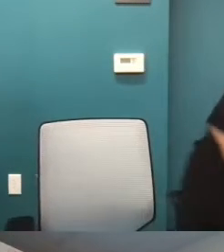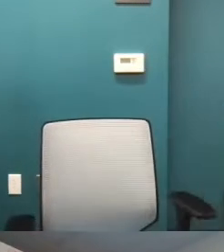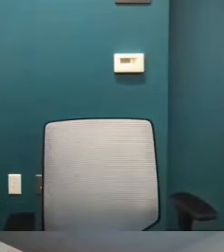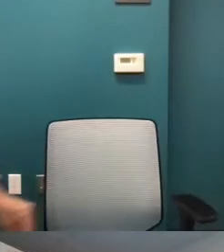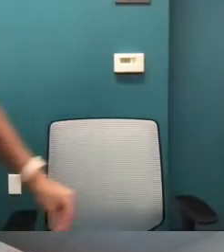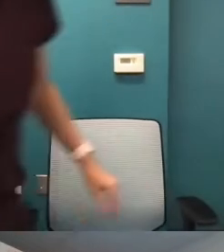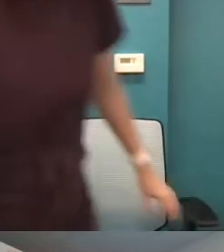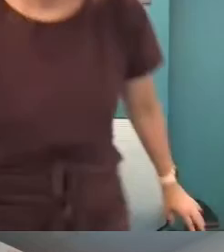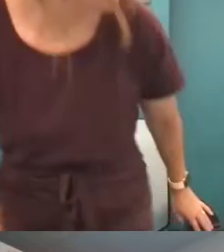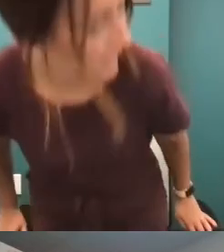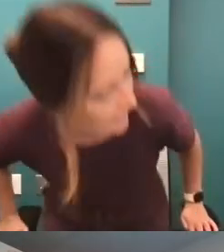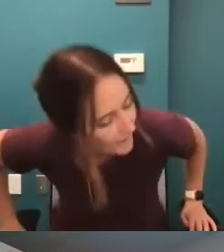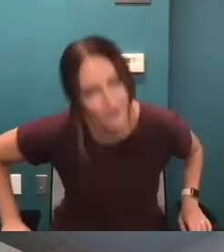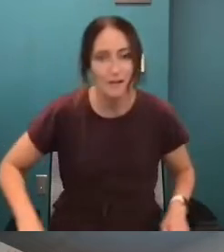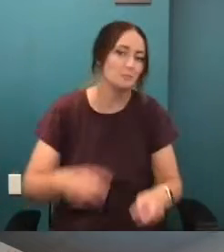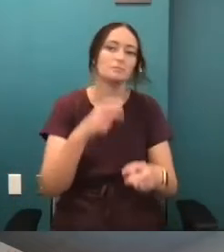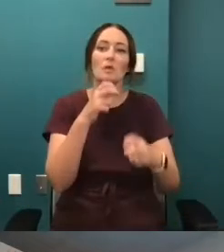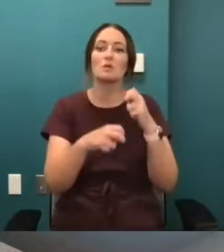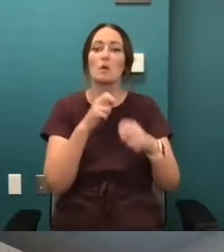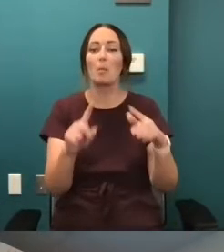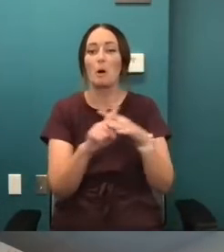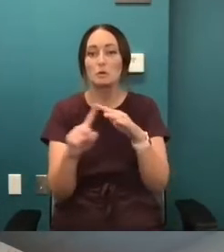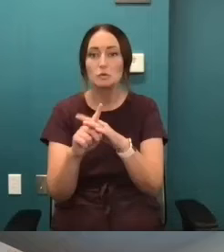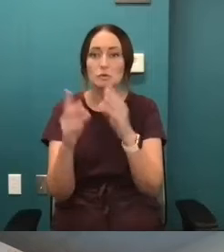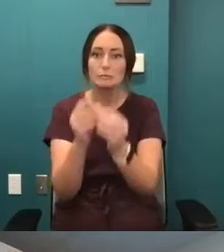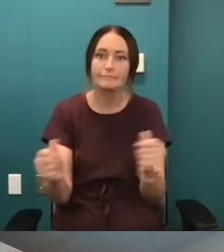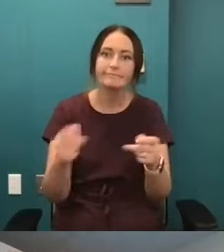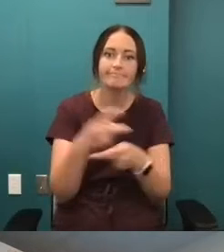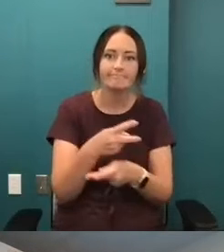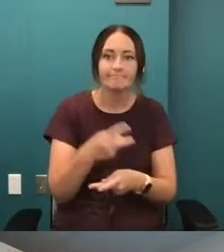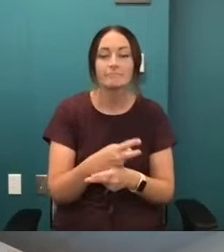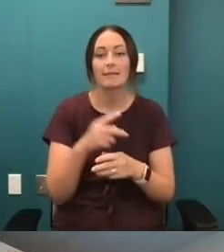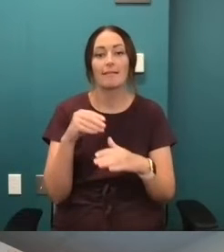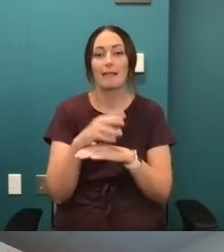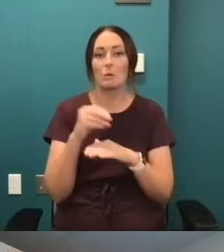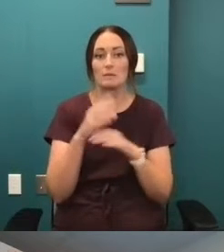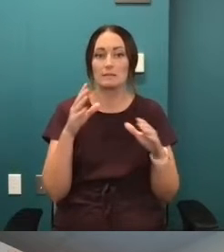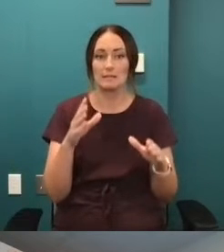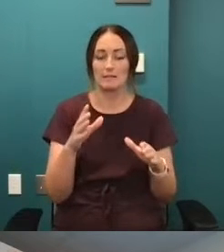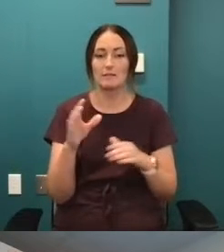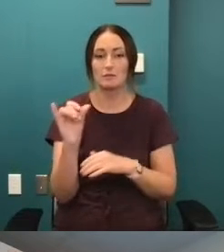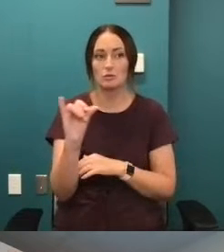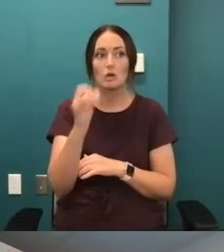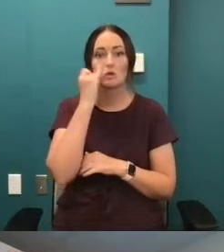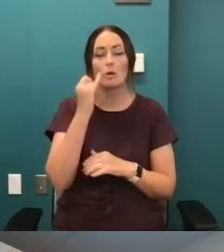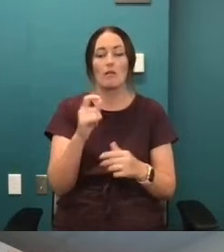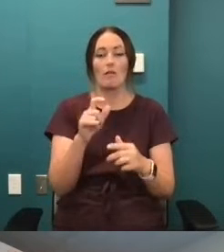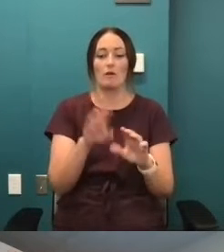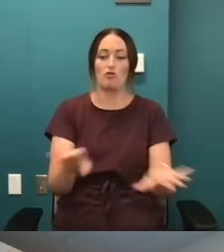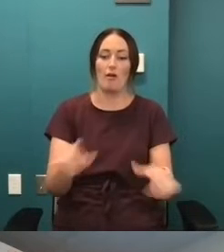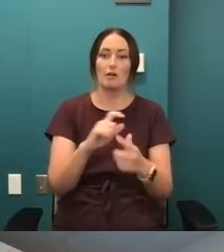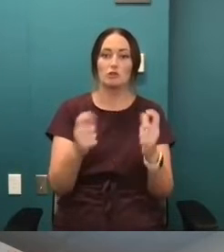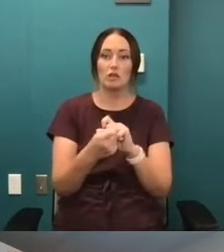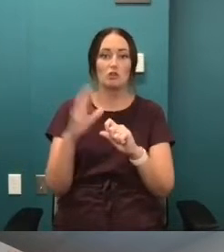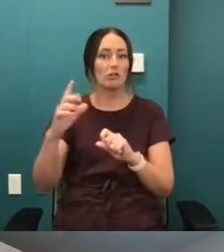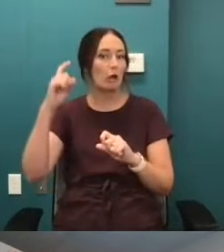So if a student's having trouble with, we're changing ear mold,